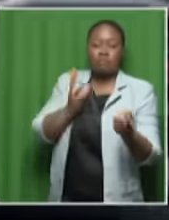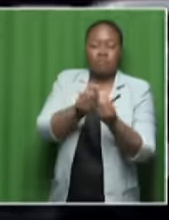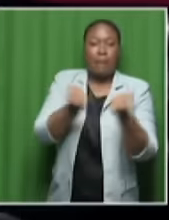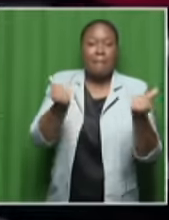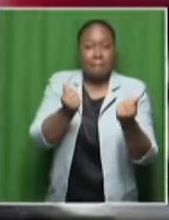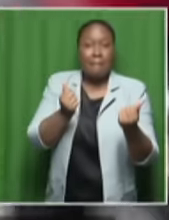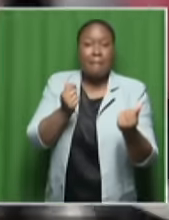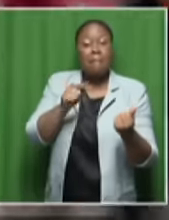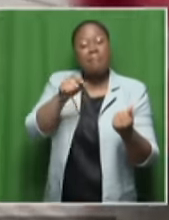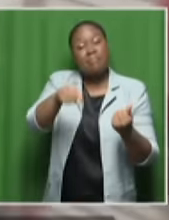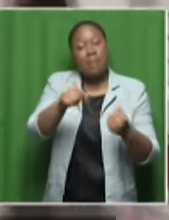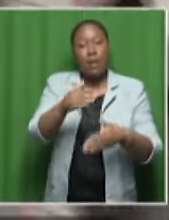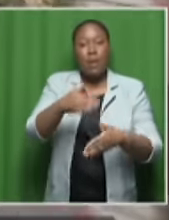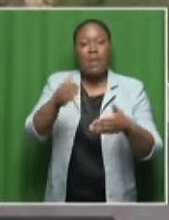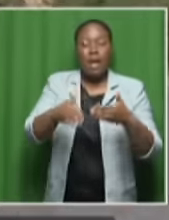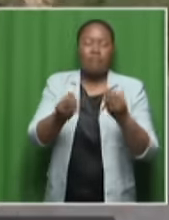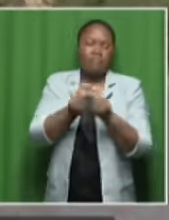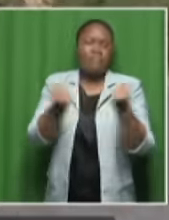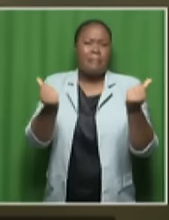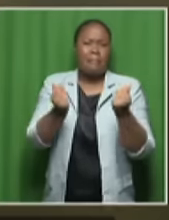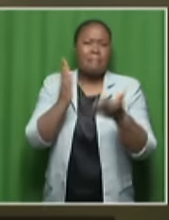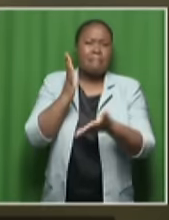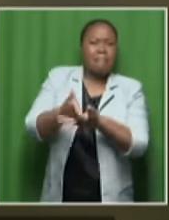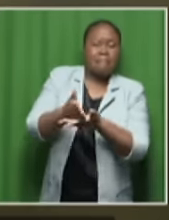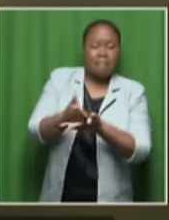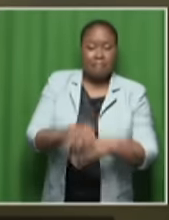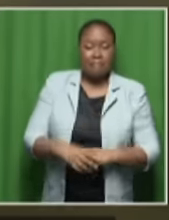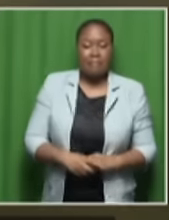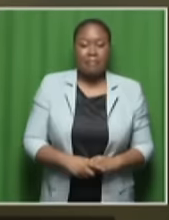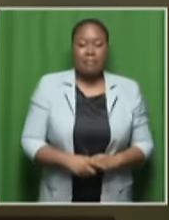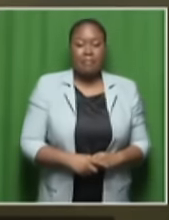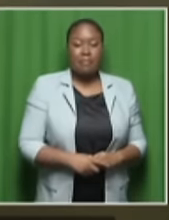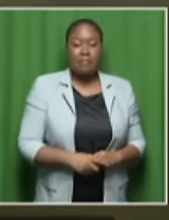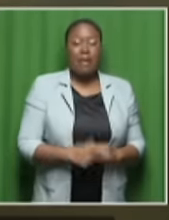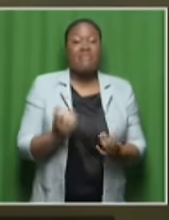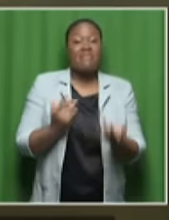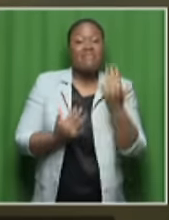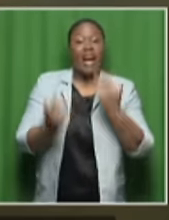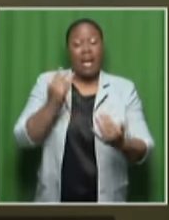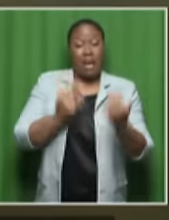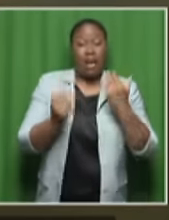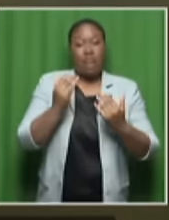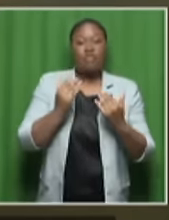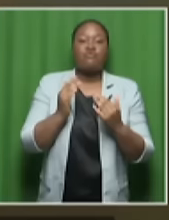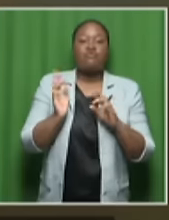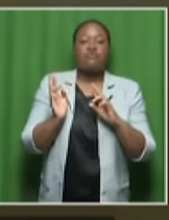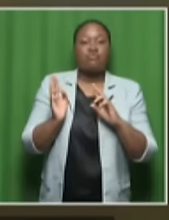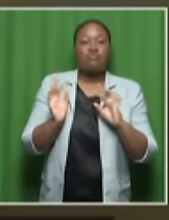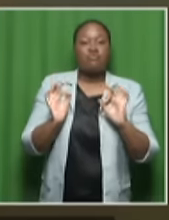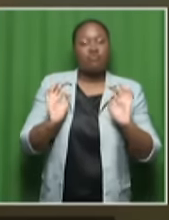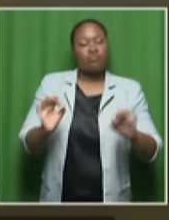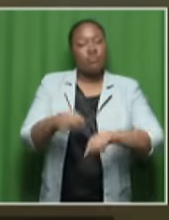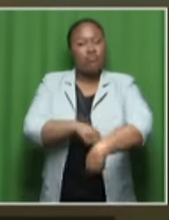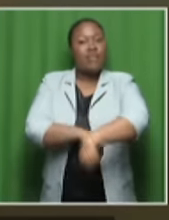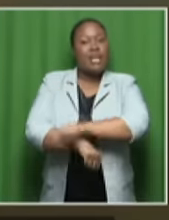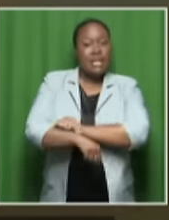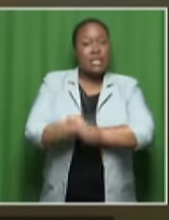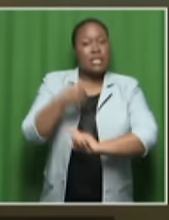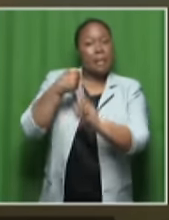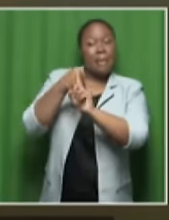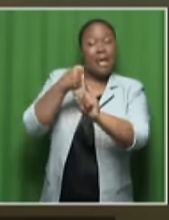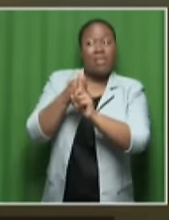woods. At the launch of the fire season readiness campaign, the provincial authorities expressed deep